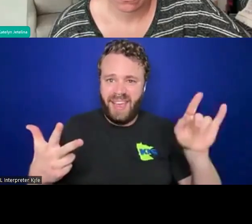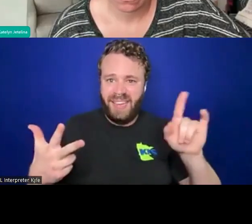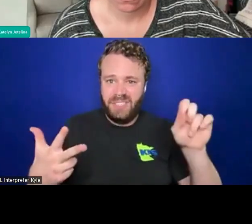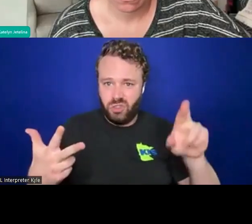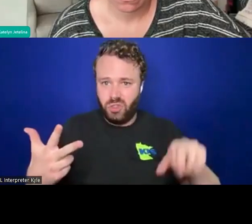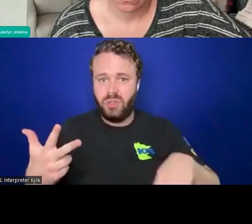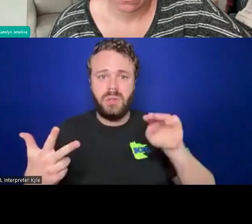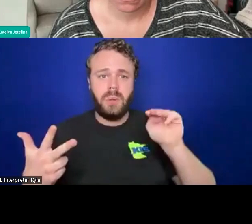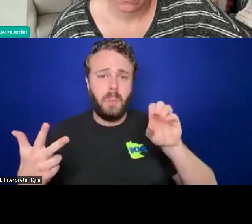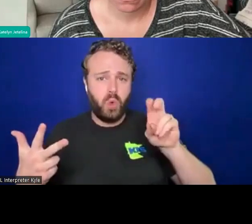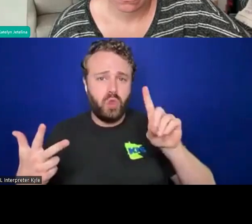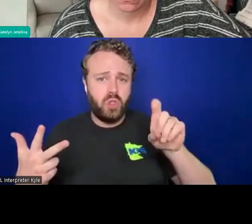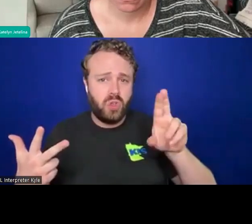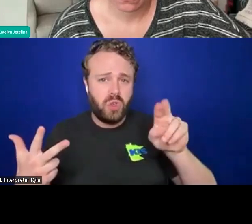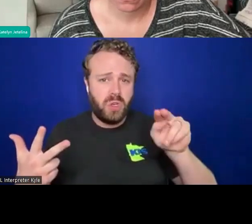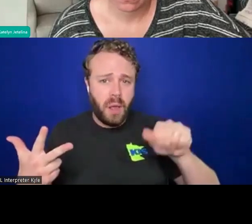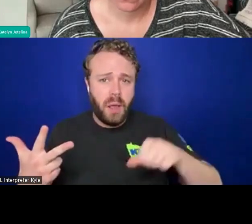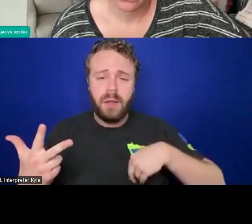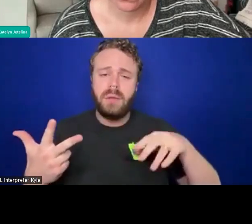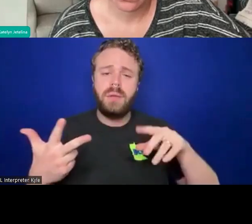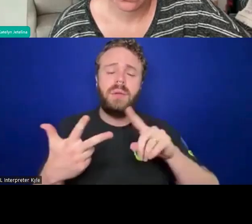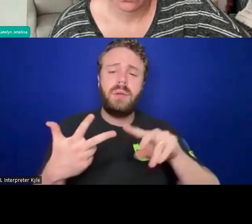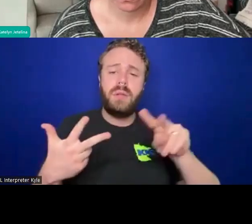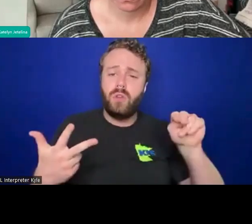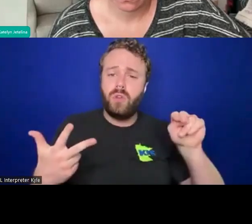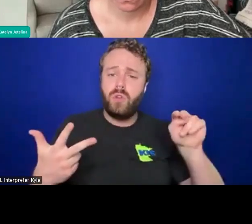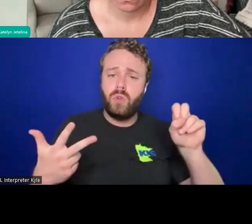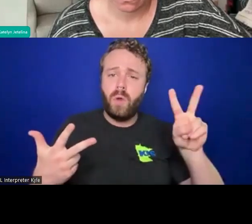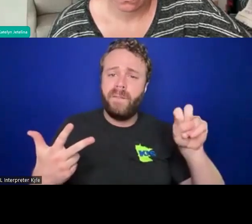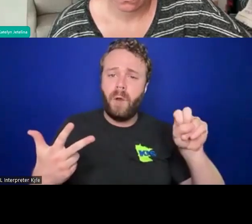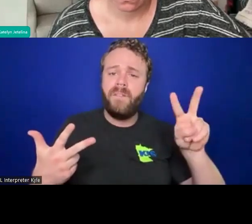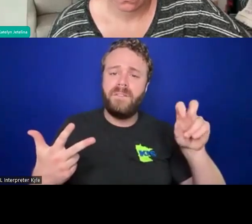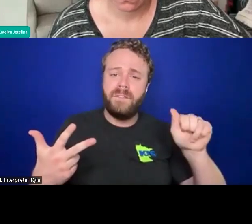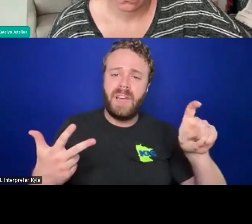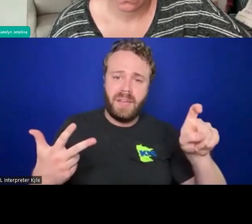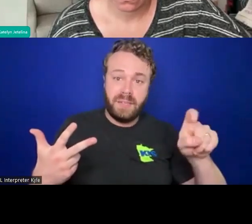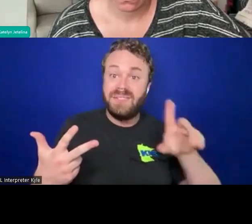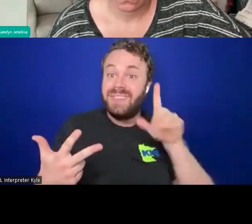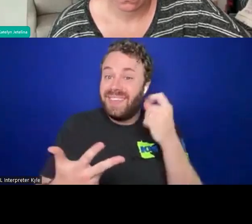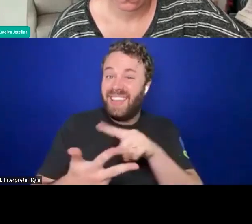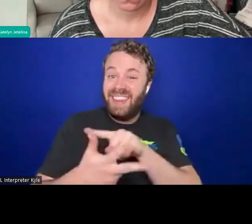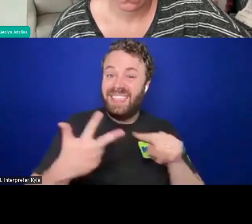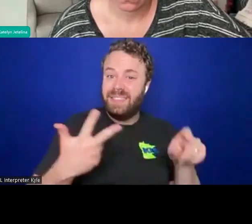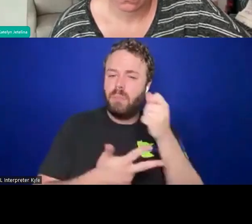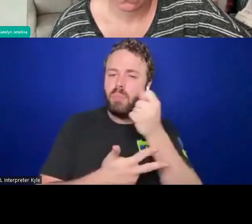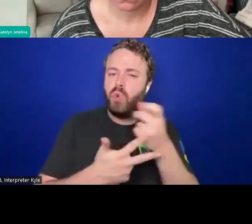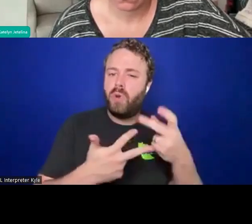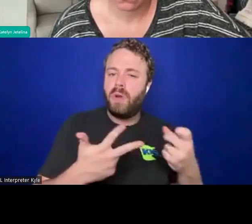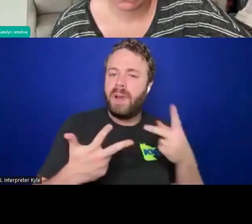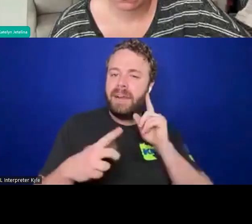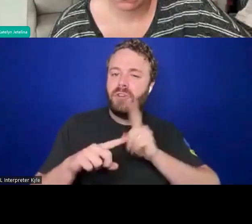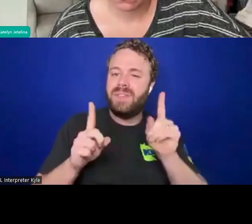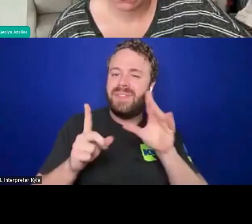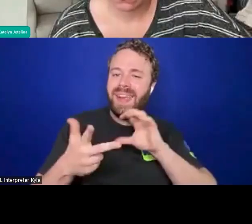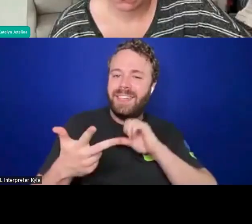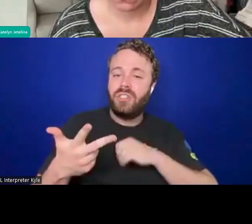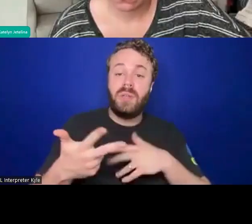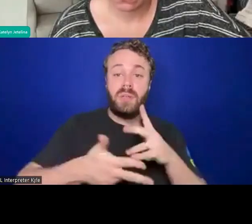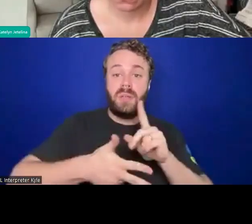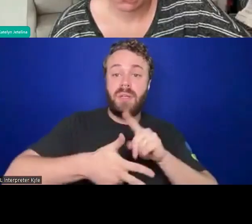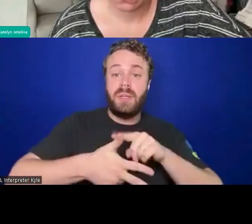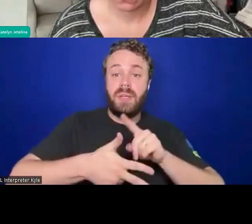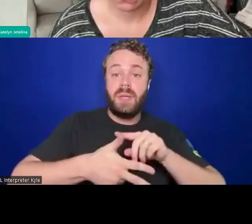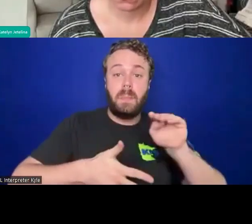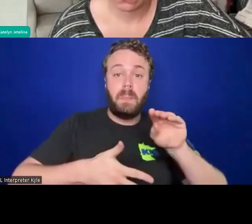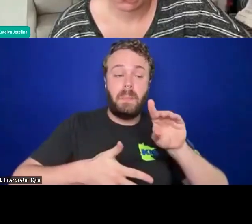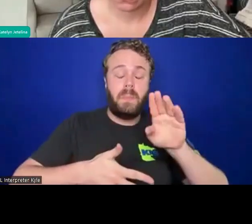Novavax. There are different ages that these vaccines are approved for. So Moderna is approved for 6 months and older. So if